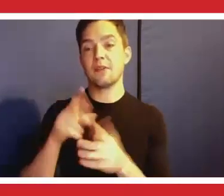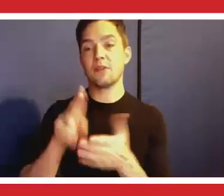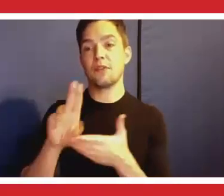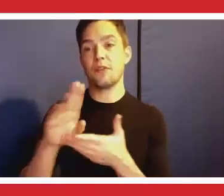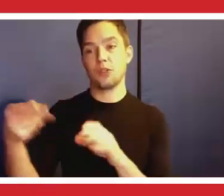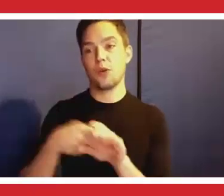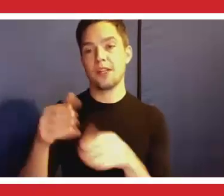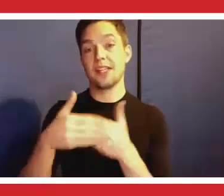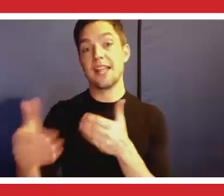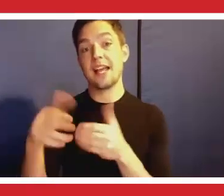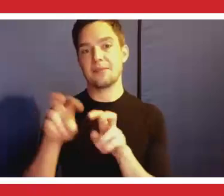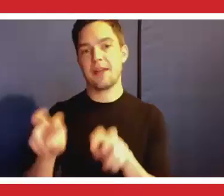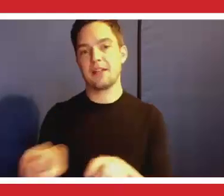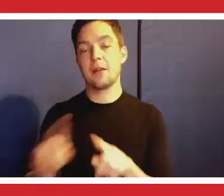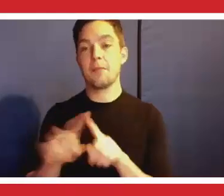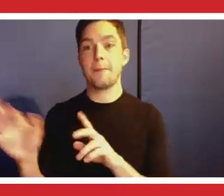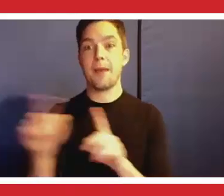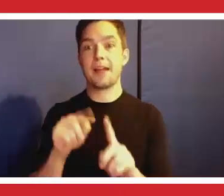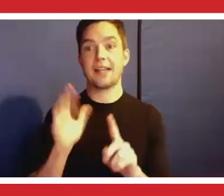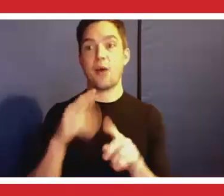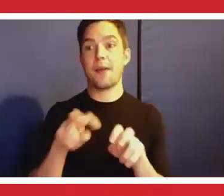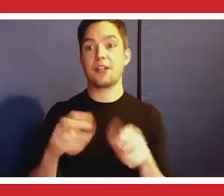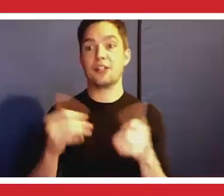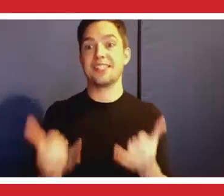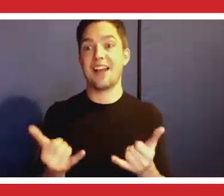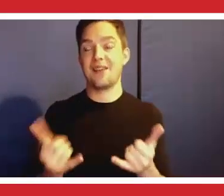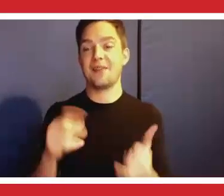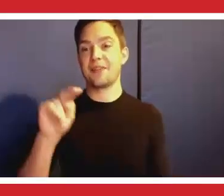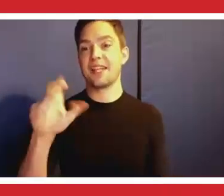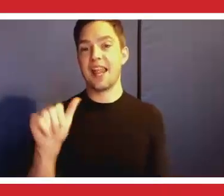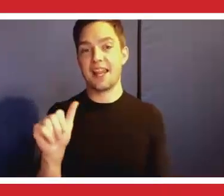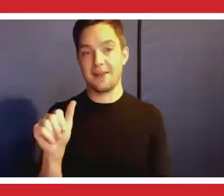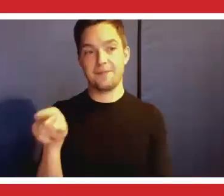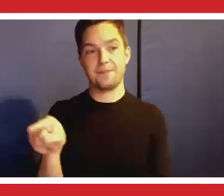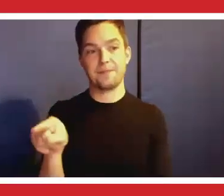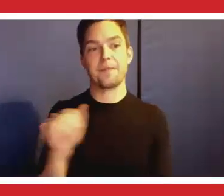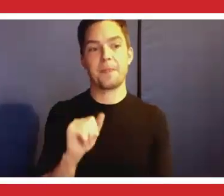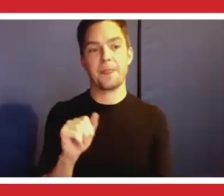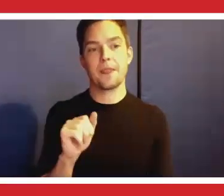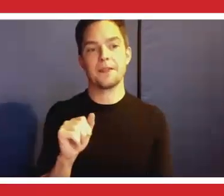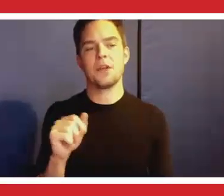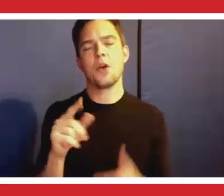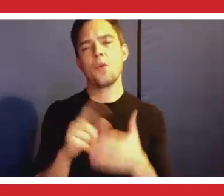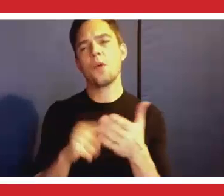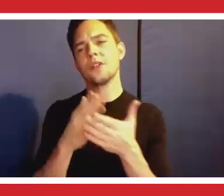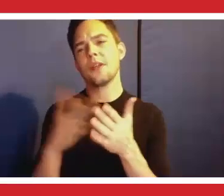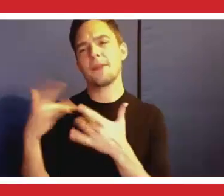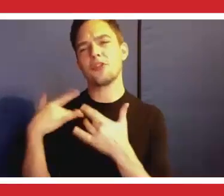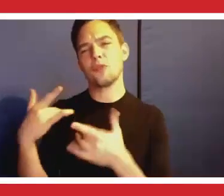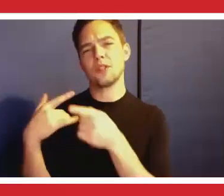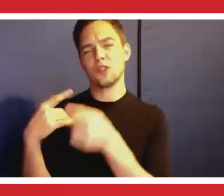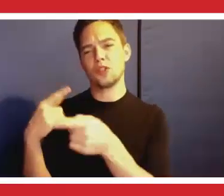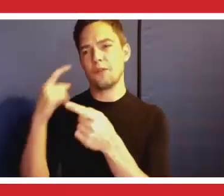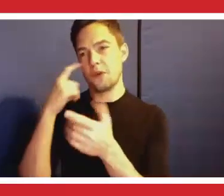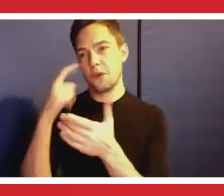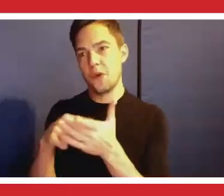panel. But back to our panel now. Nella, what are some of the trends that you've been seeing,